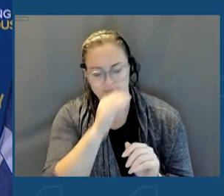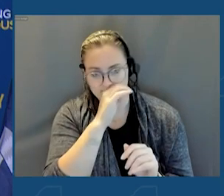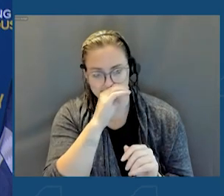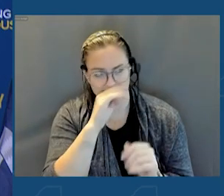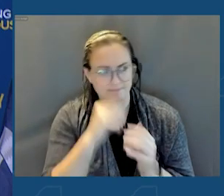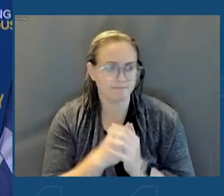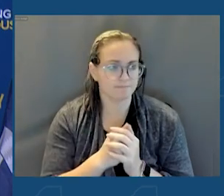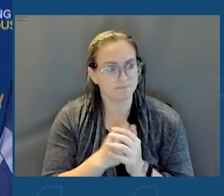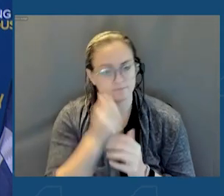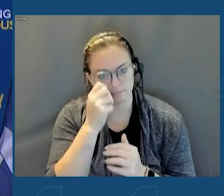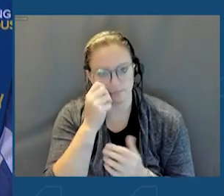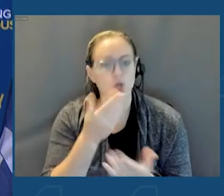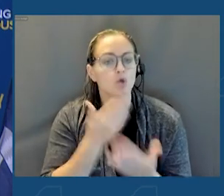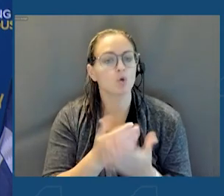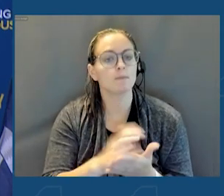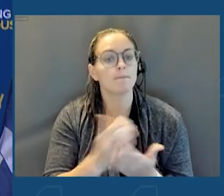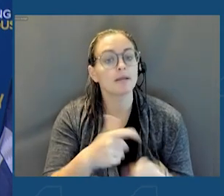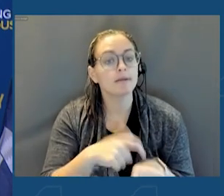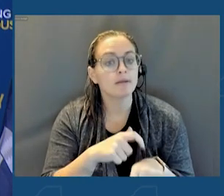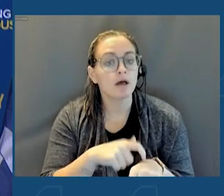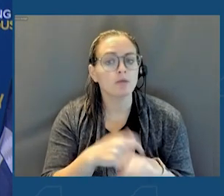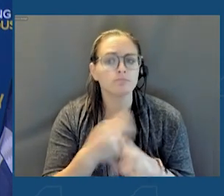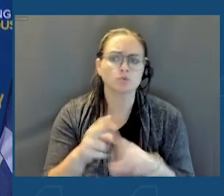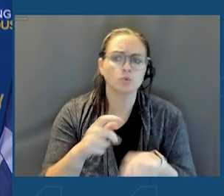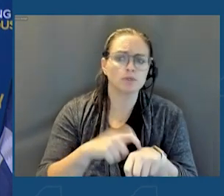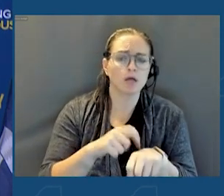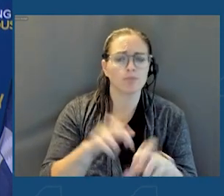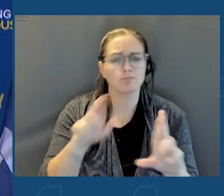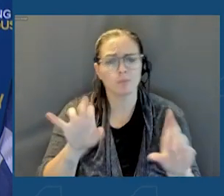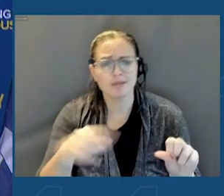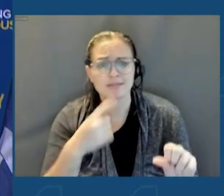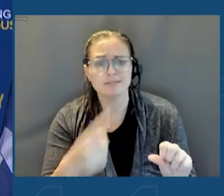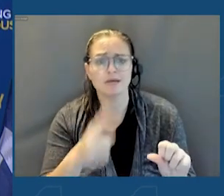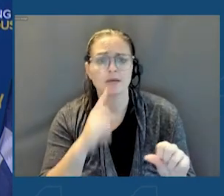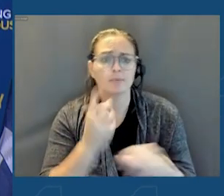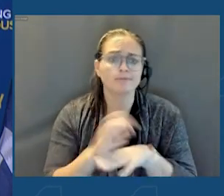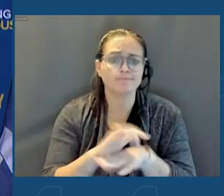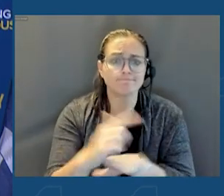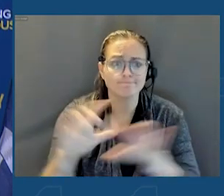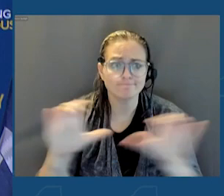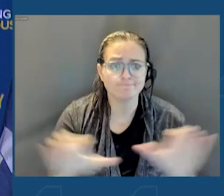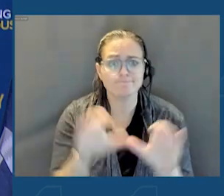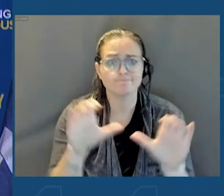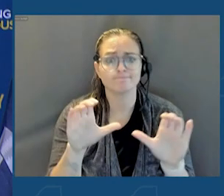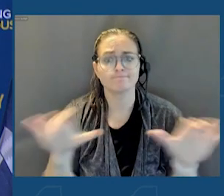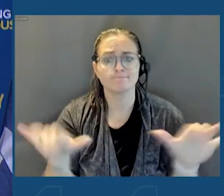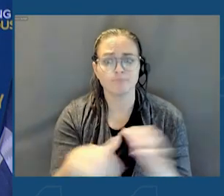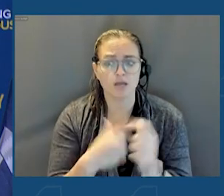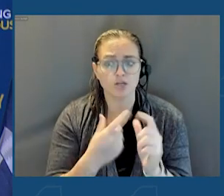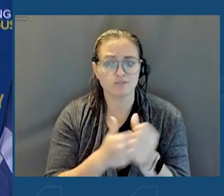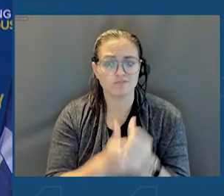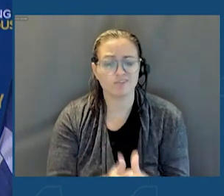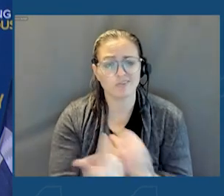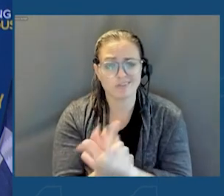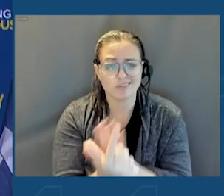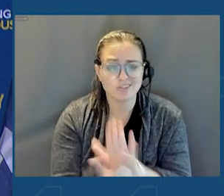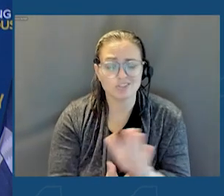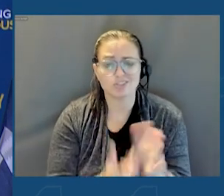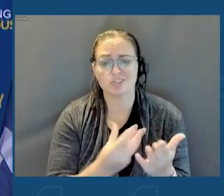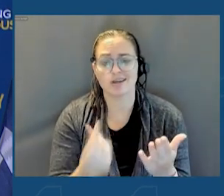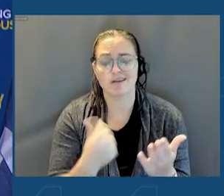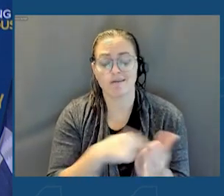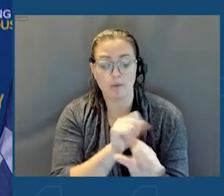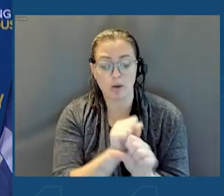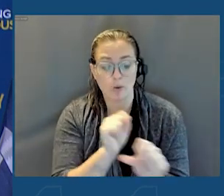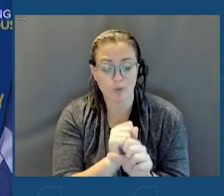amount of time, short time, I hope to be able to say that because of this enforcement action, the action by the legislature, and our work to